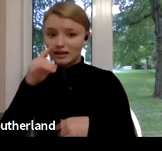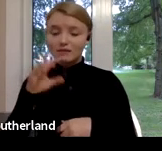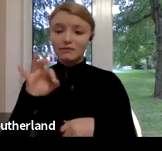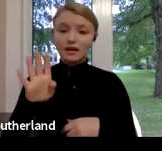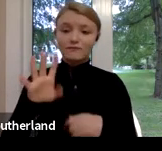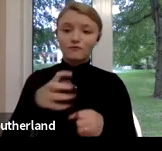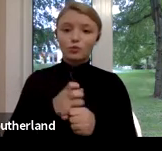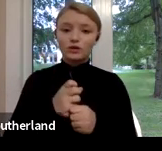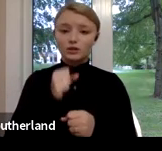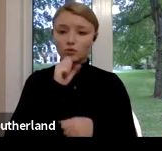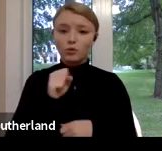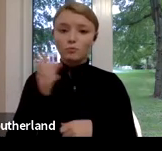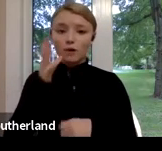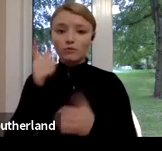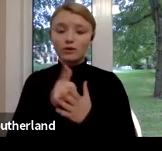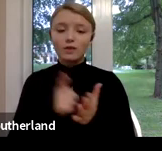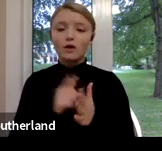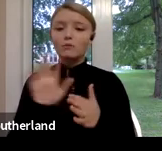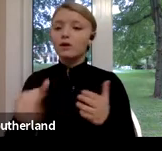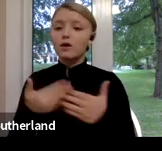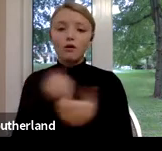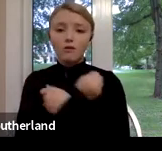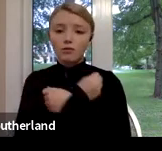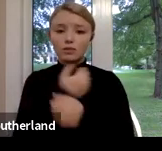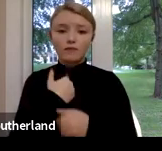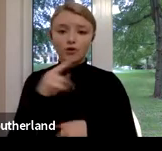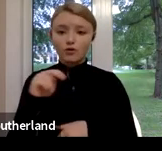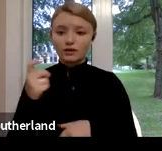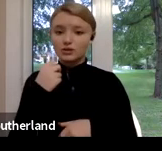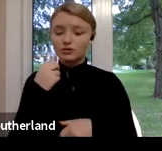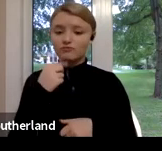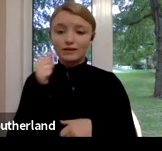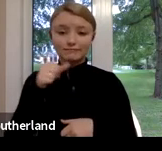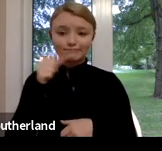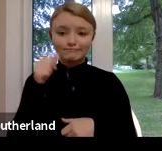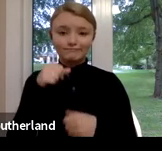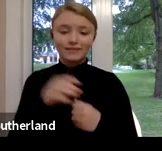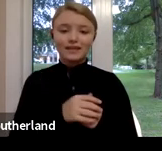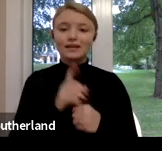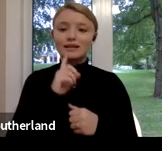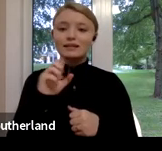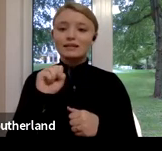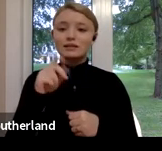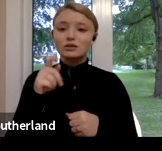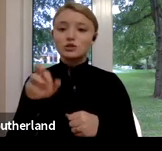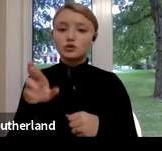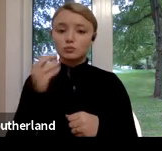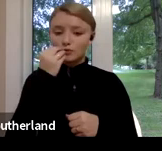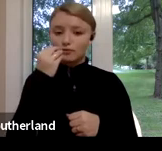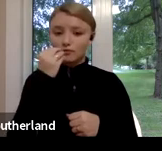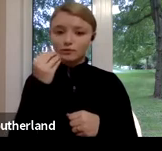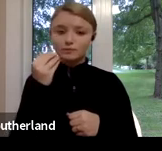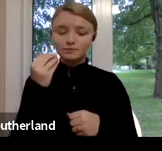2 black labs, we all love our Ningxia Red on a daily basis. It is a superfood. It is nutrient dense. The